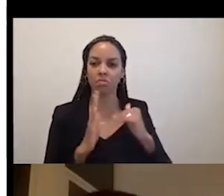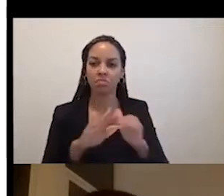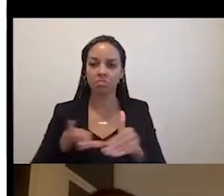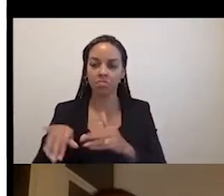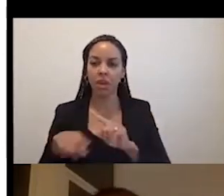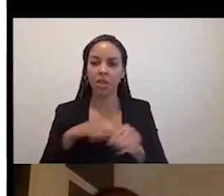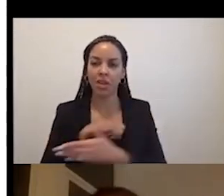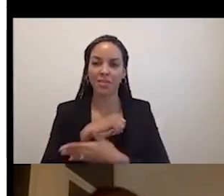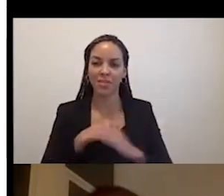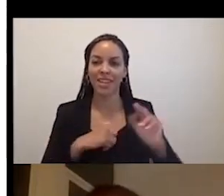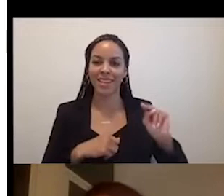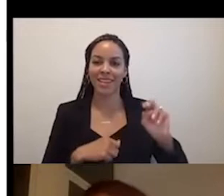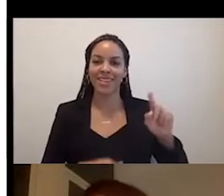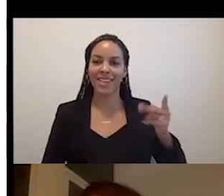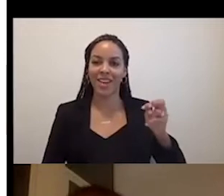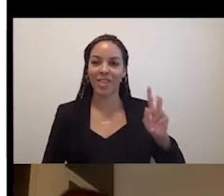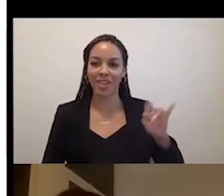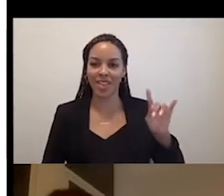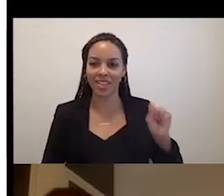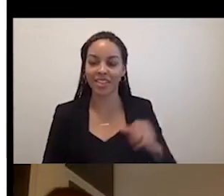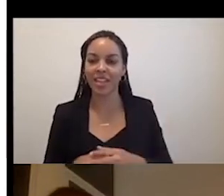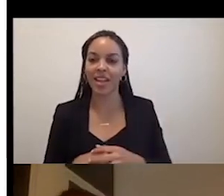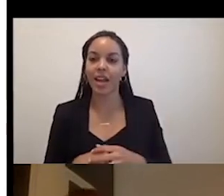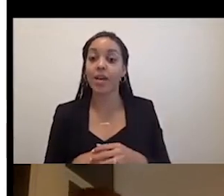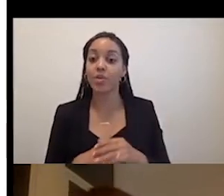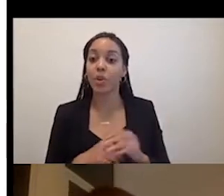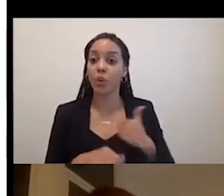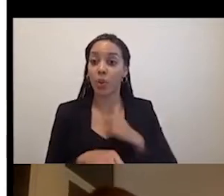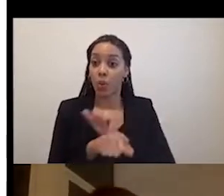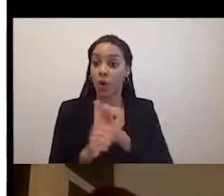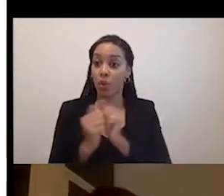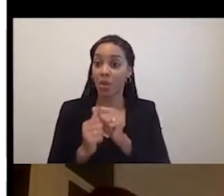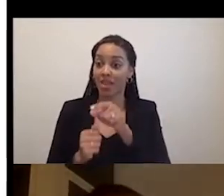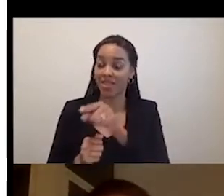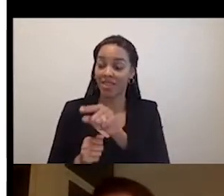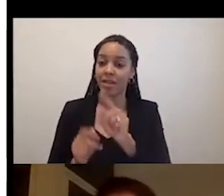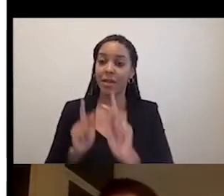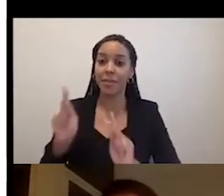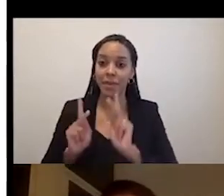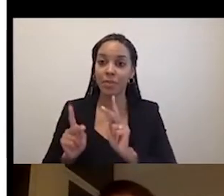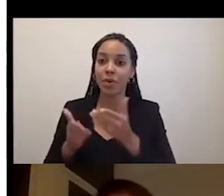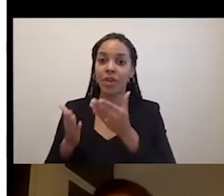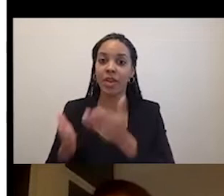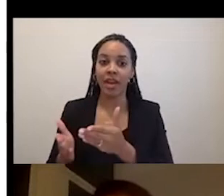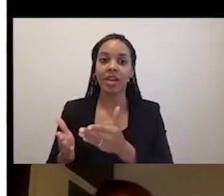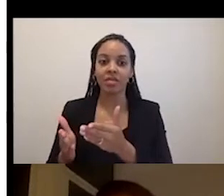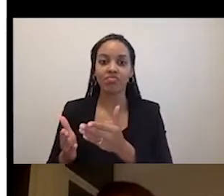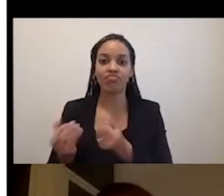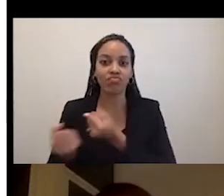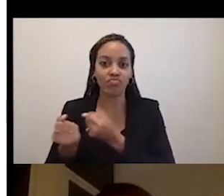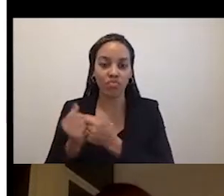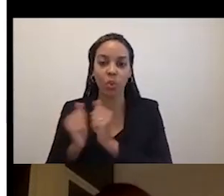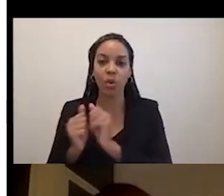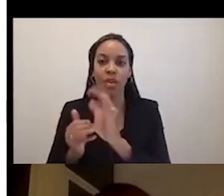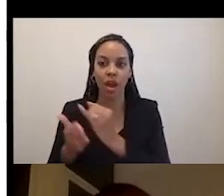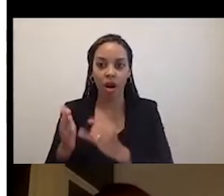very collaborative way with artists when they're in residence. So if you click the slides, this is just to give